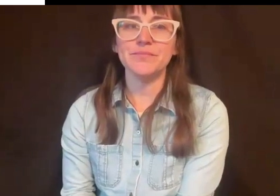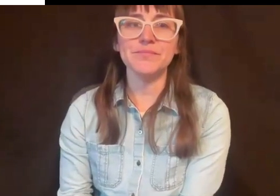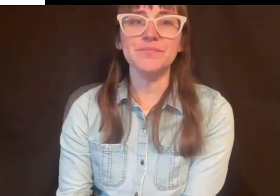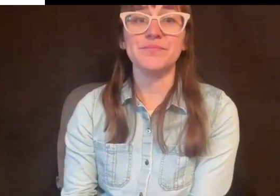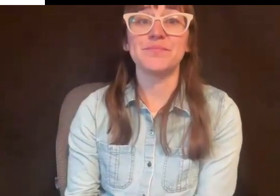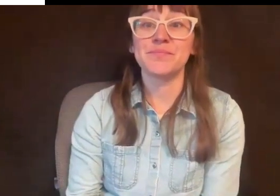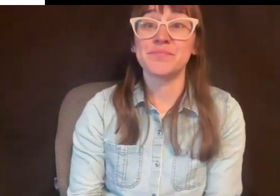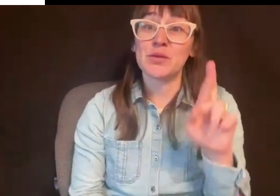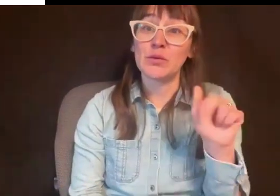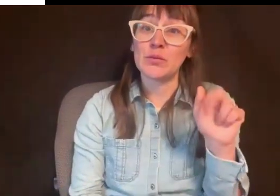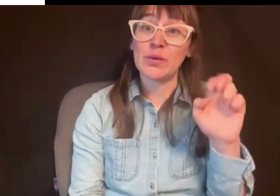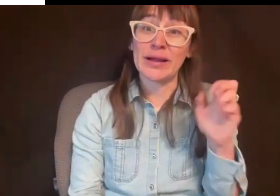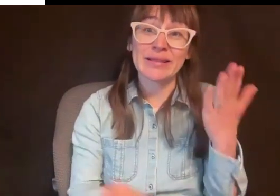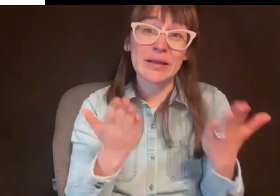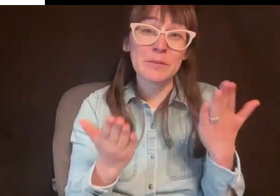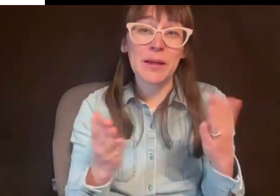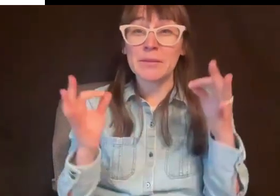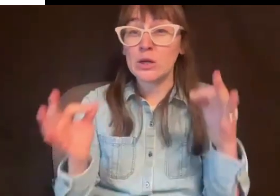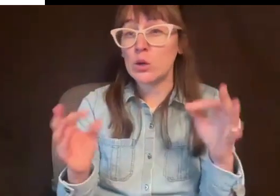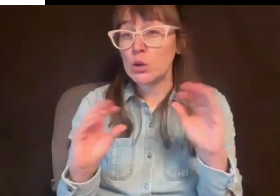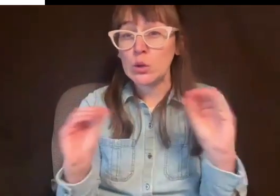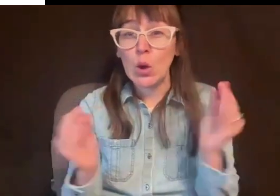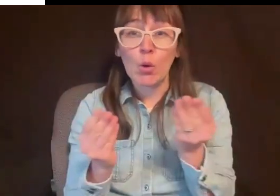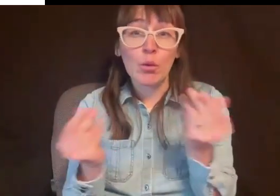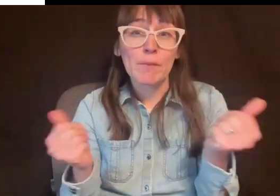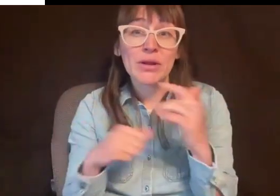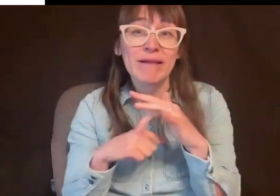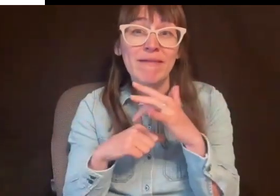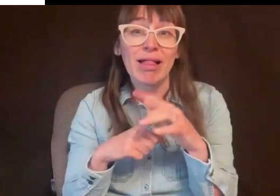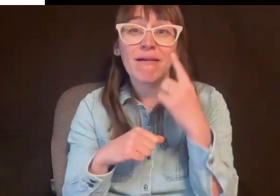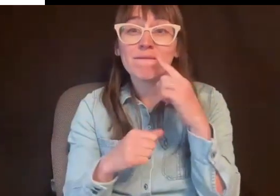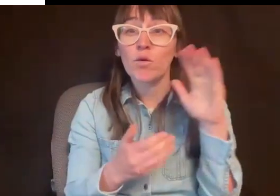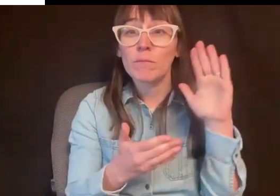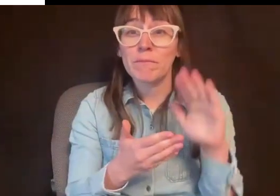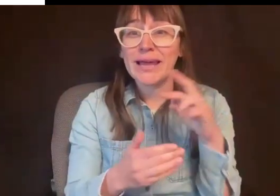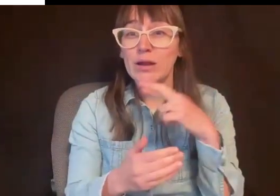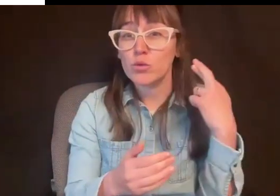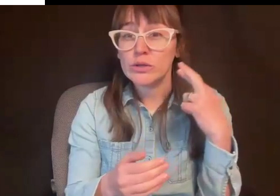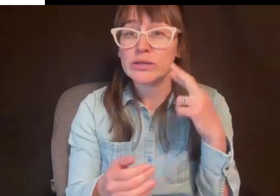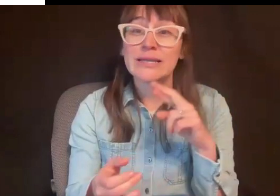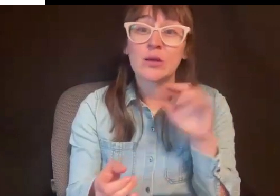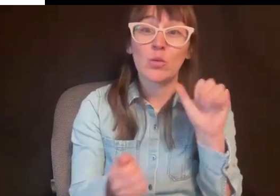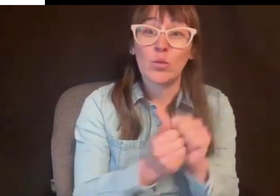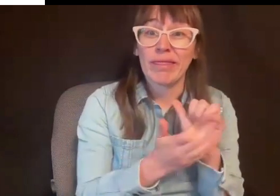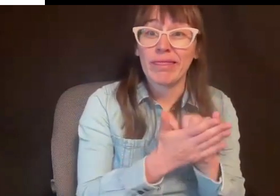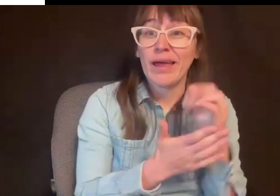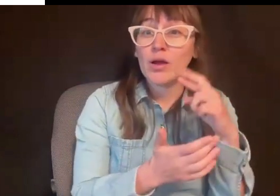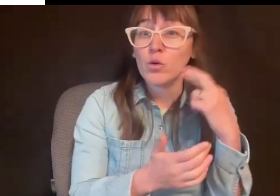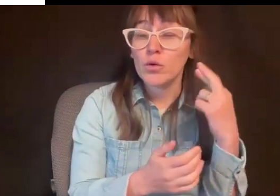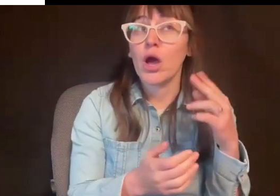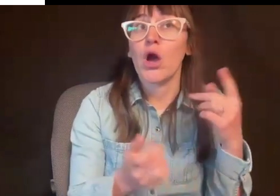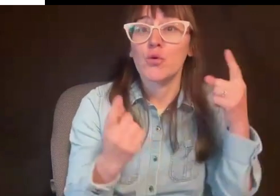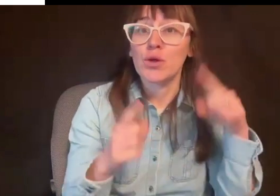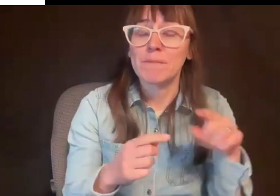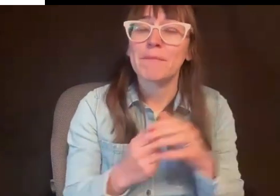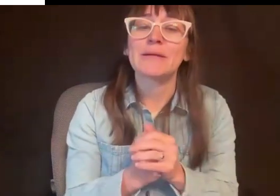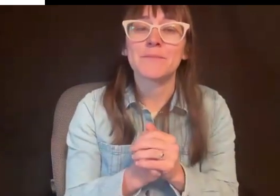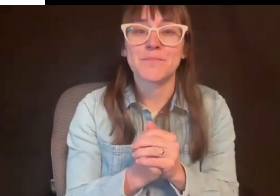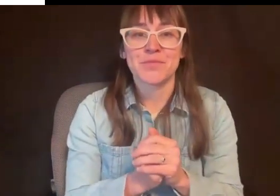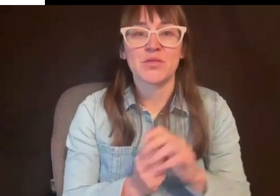is available that could mitigate the risks associated with a specific agreement. The SUA's determination will be final.